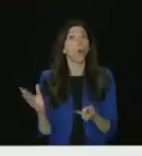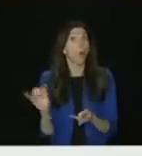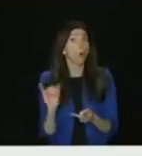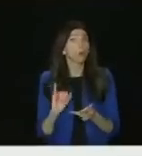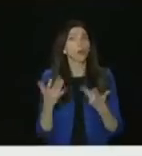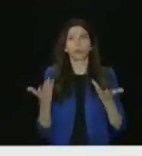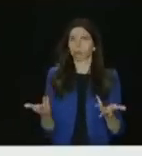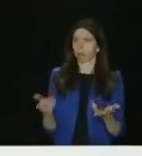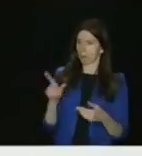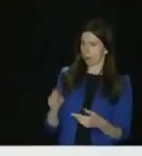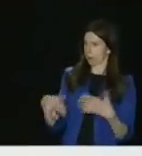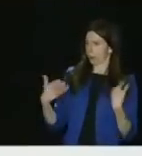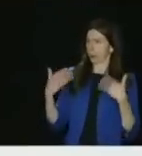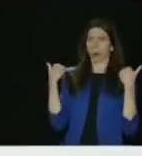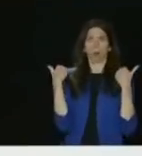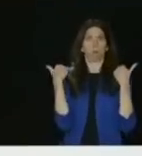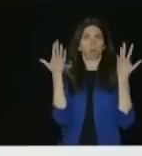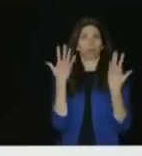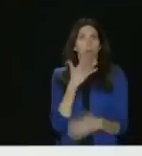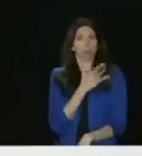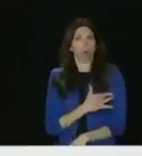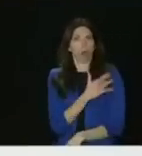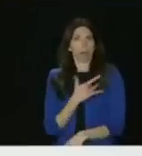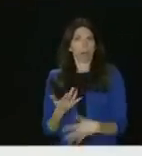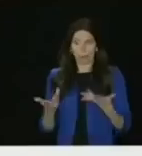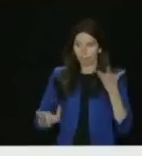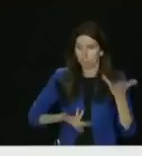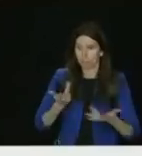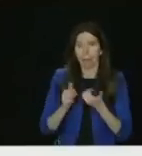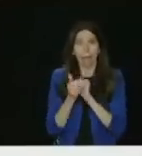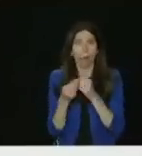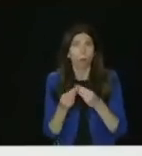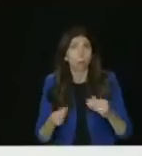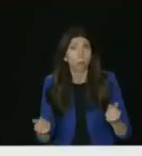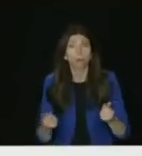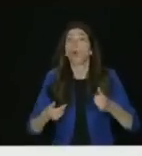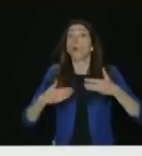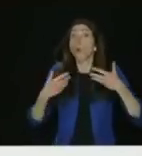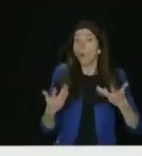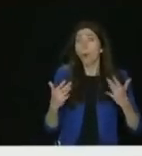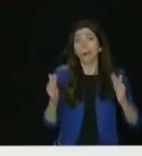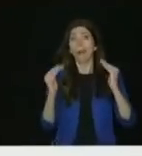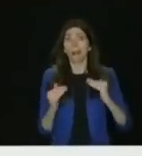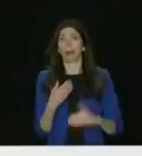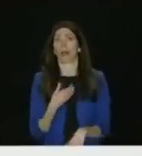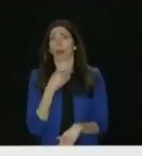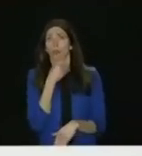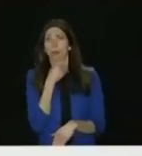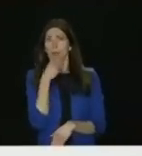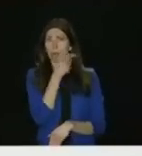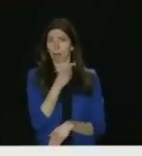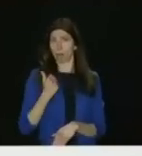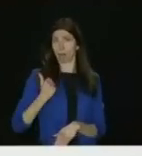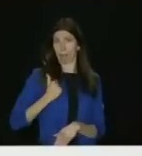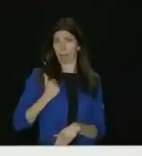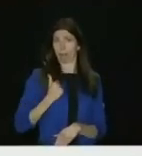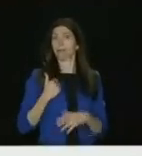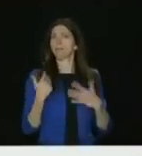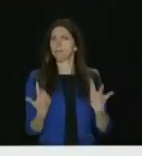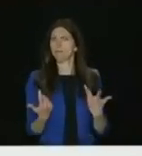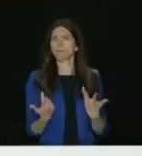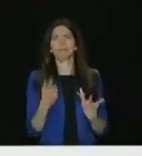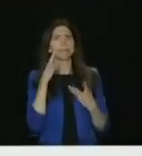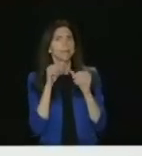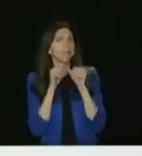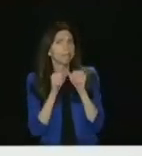with it, or seriously threatens the ability of the Government of Canada to preserve the sovereignty, security,